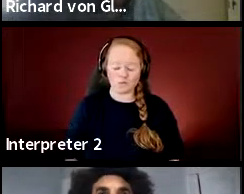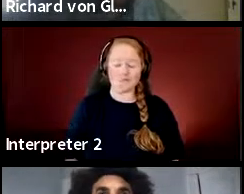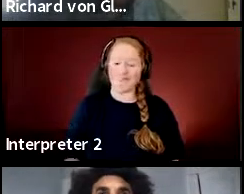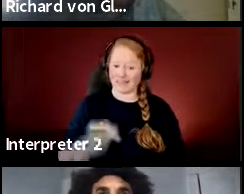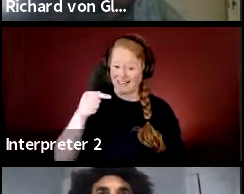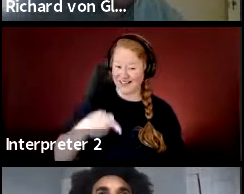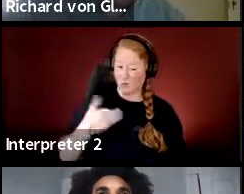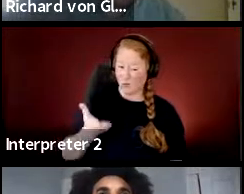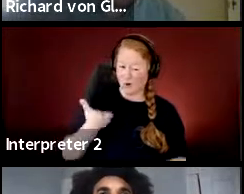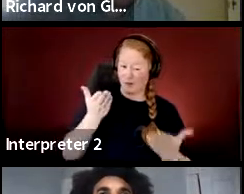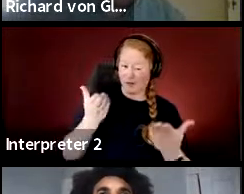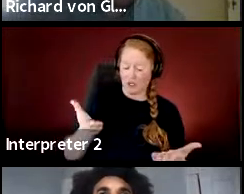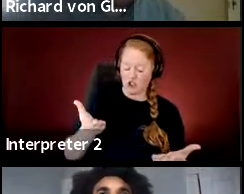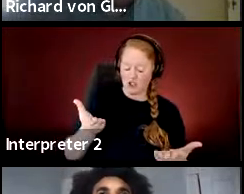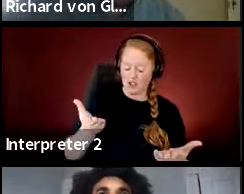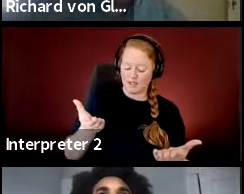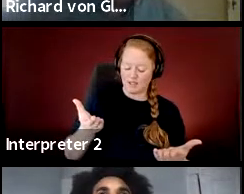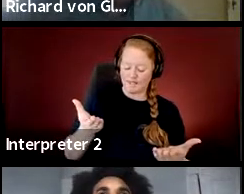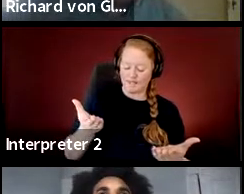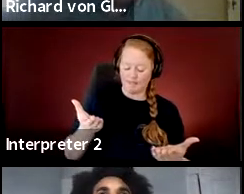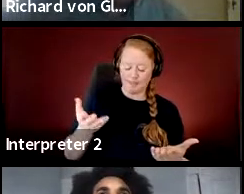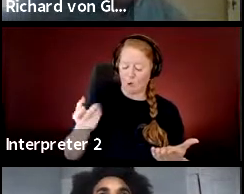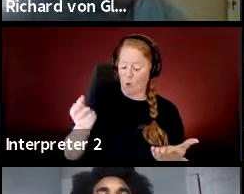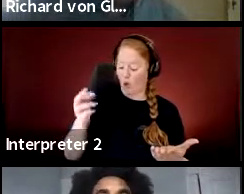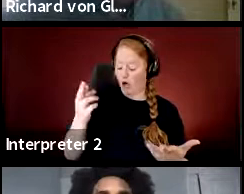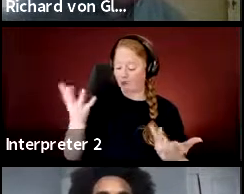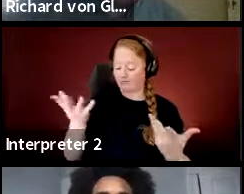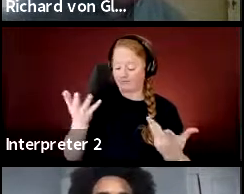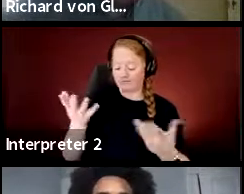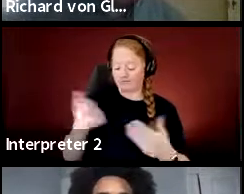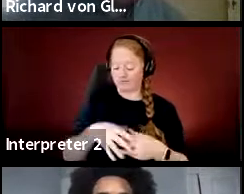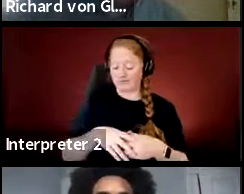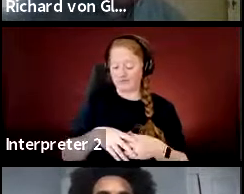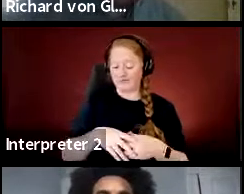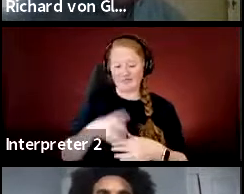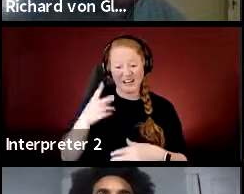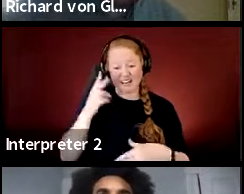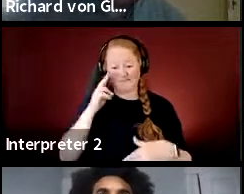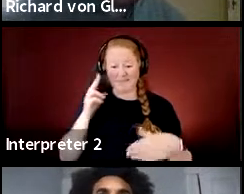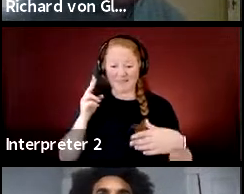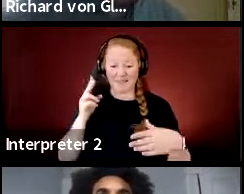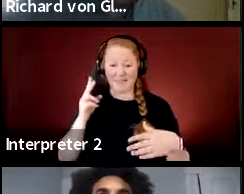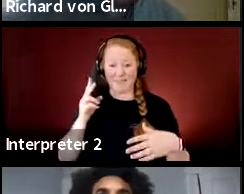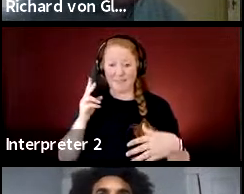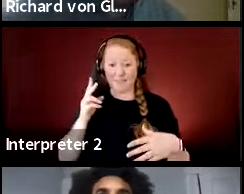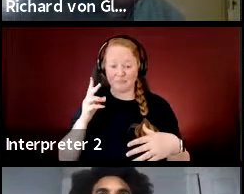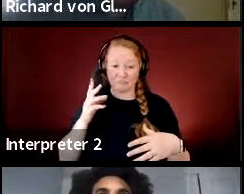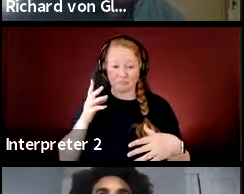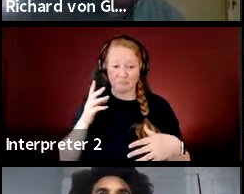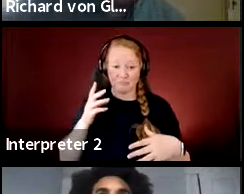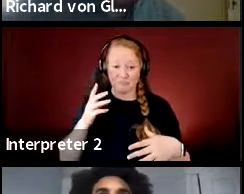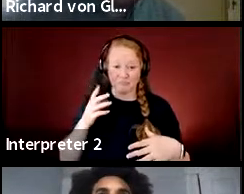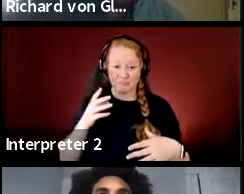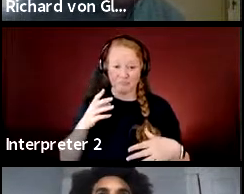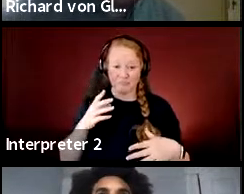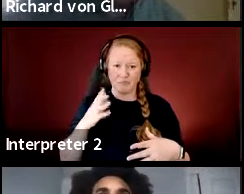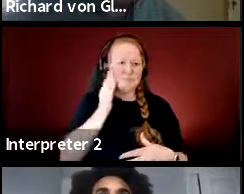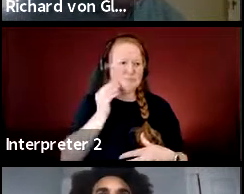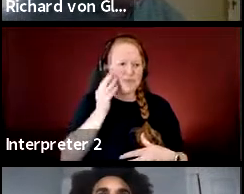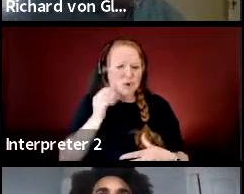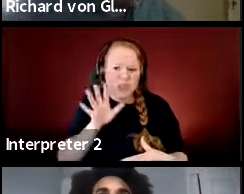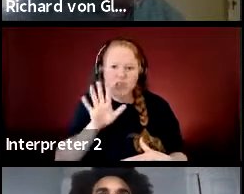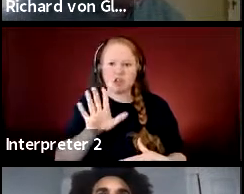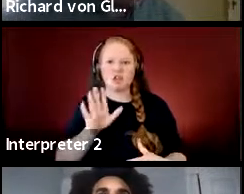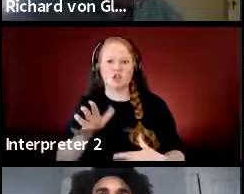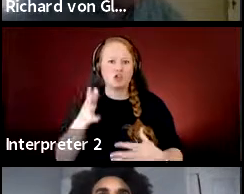recommendations or any insights from this process, it will greatly impact